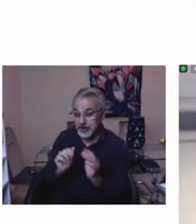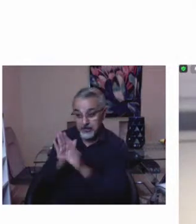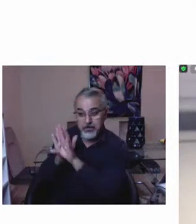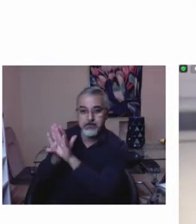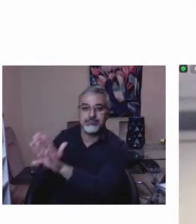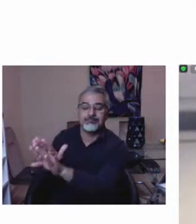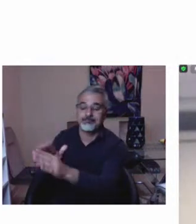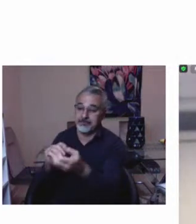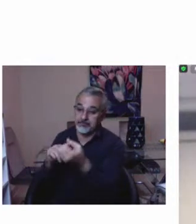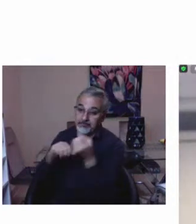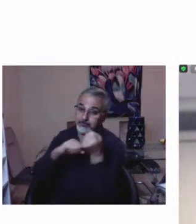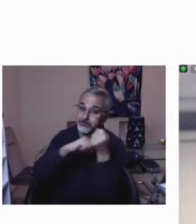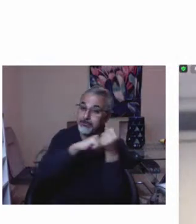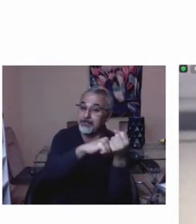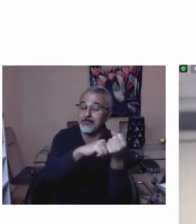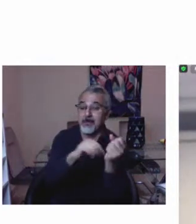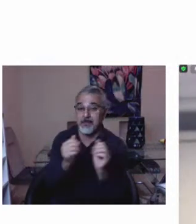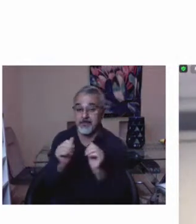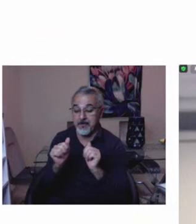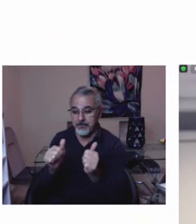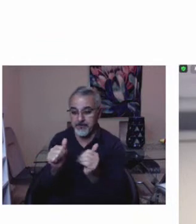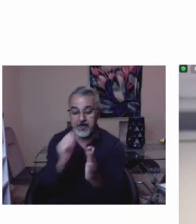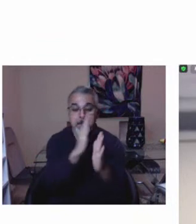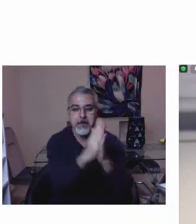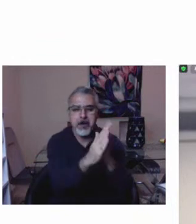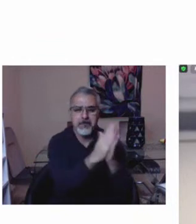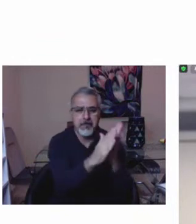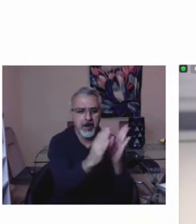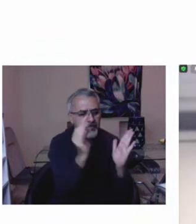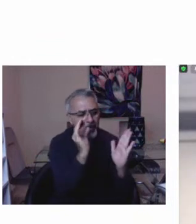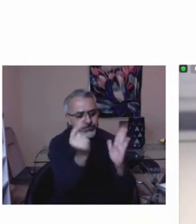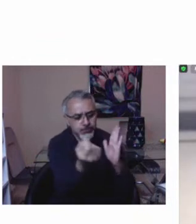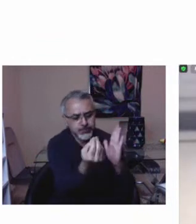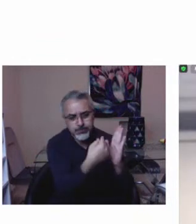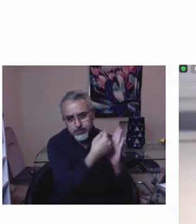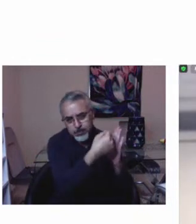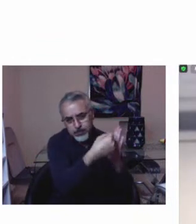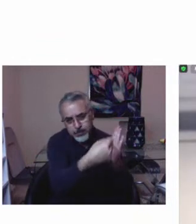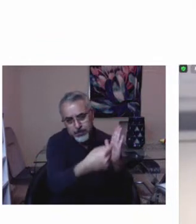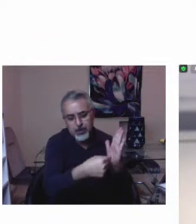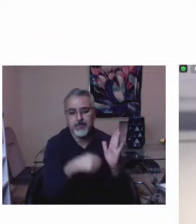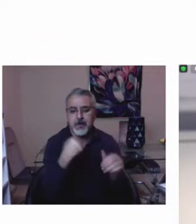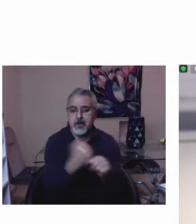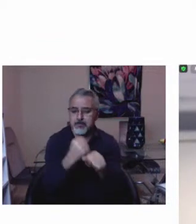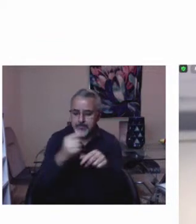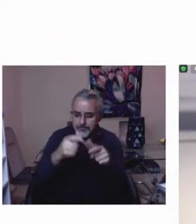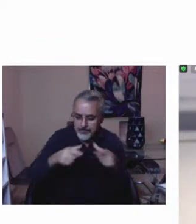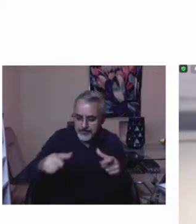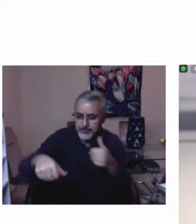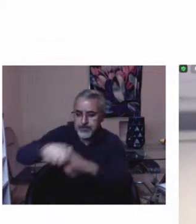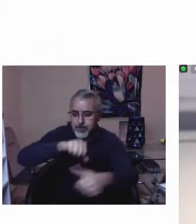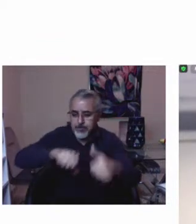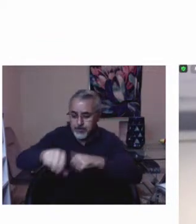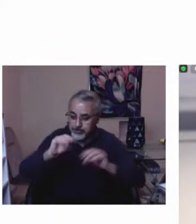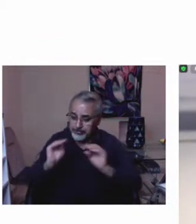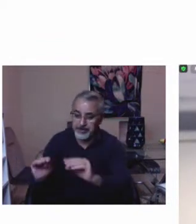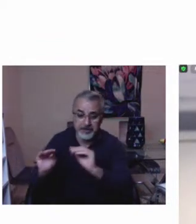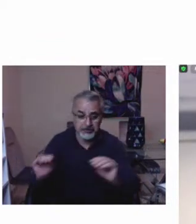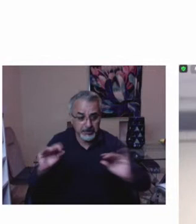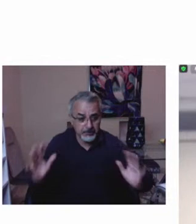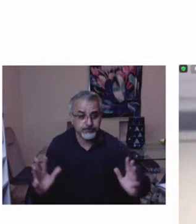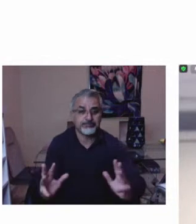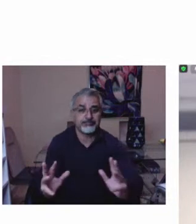the capacities to advance the YPS agenda in all initiatives at different